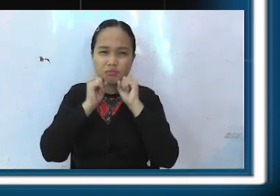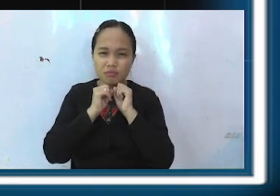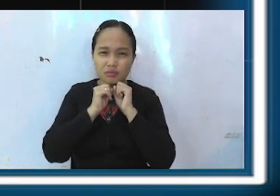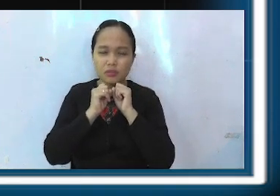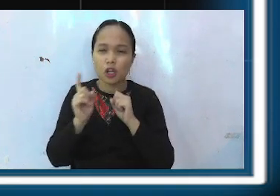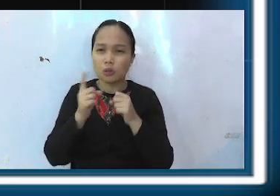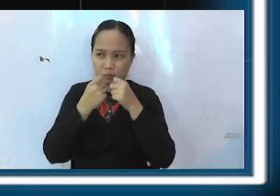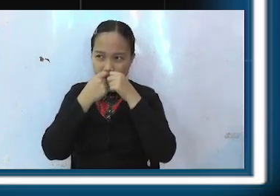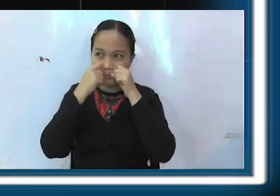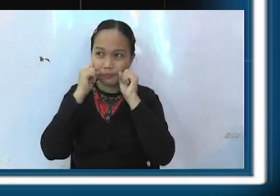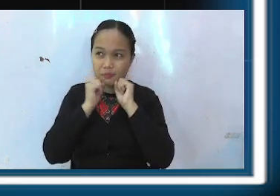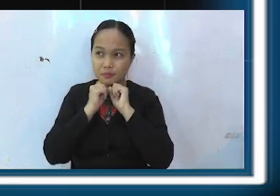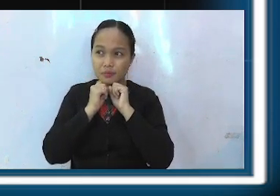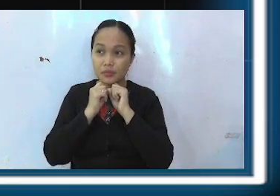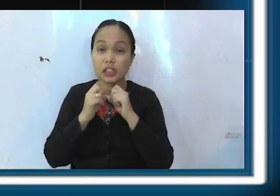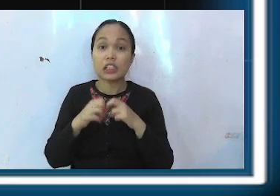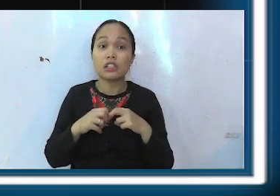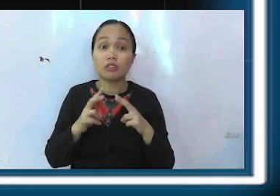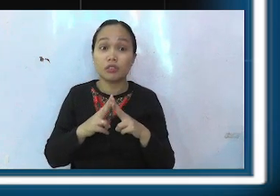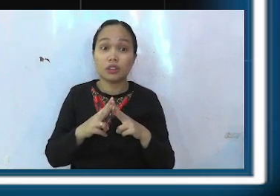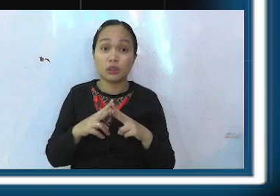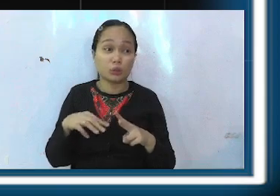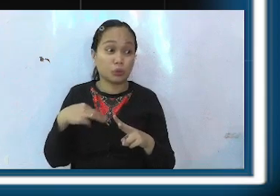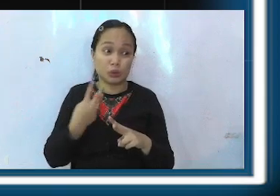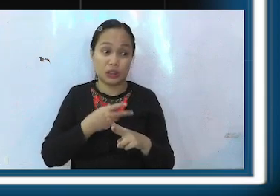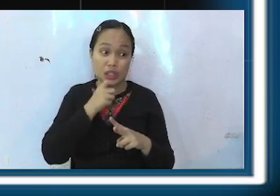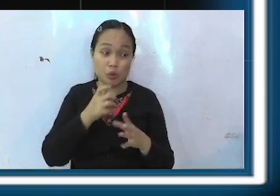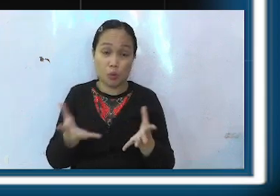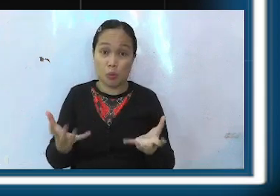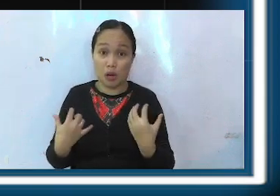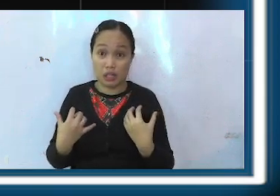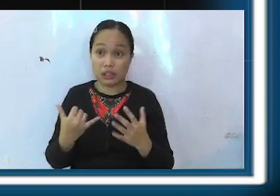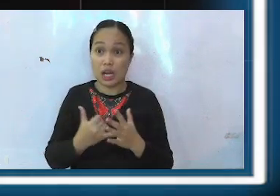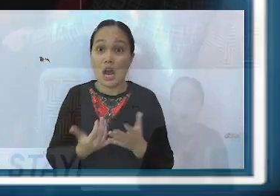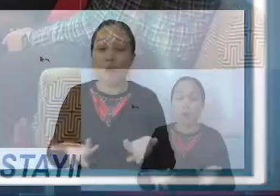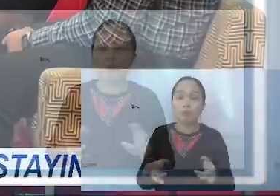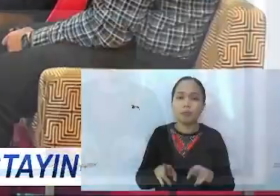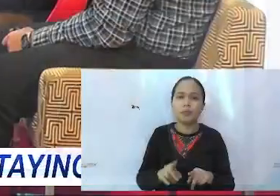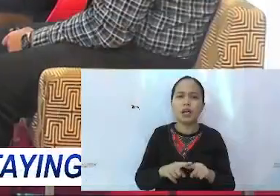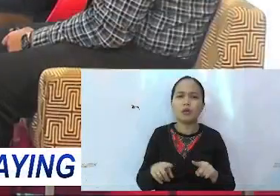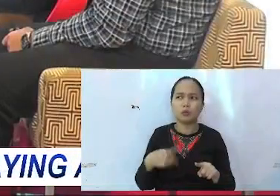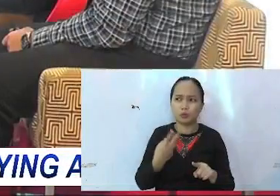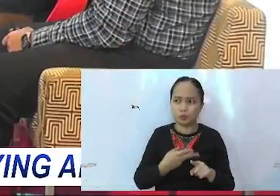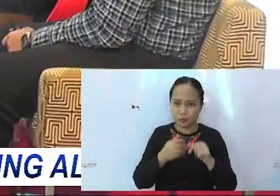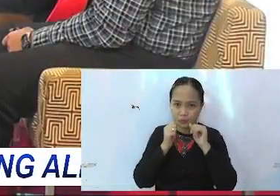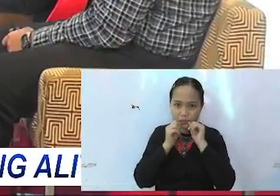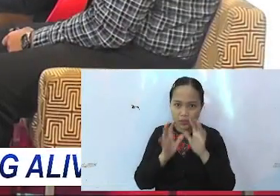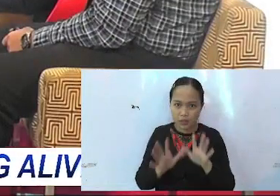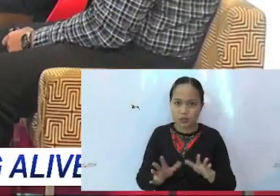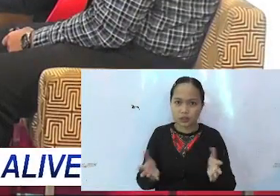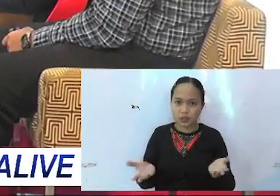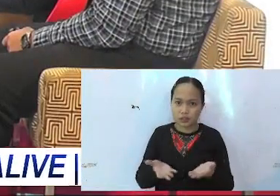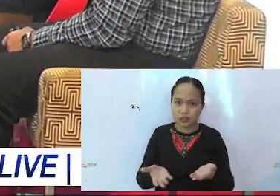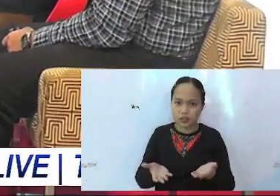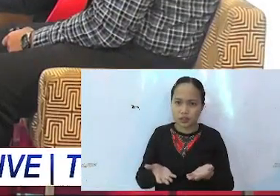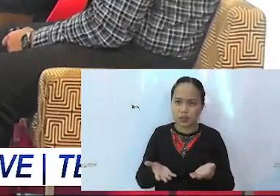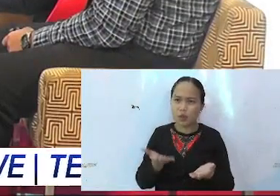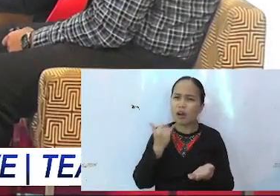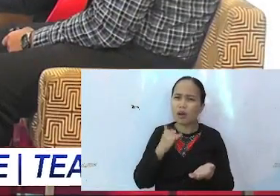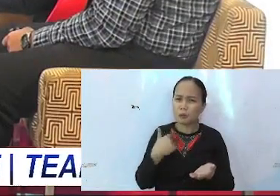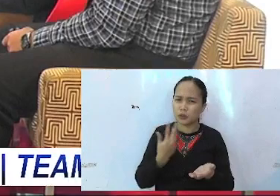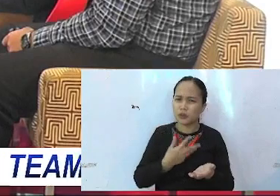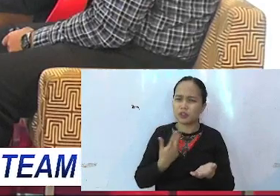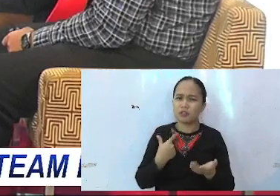sadly, and even though we do not want this to happen, but we're blessed with the man of God that we have. Yes. It's because there's a lot